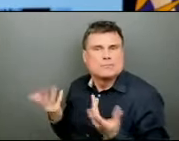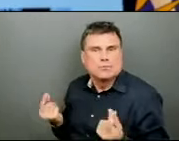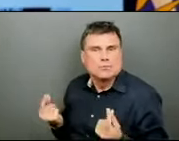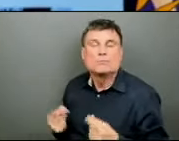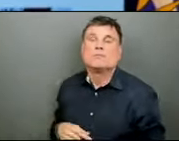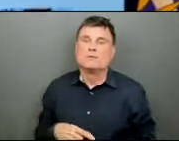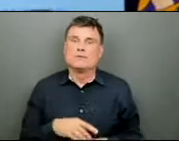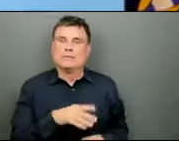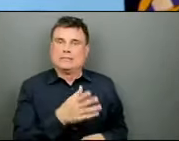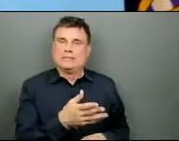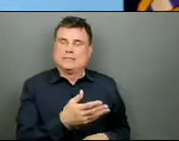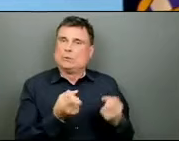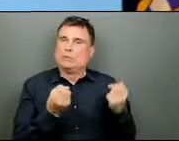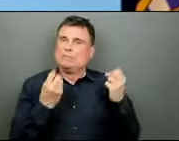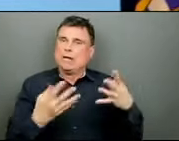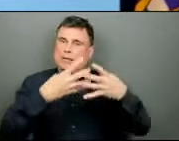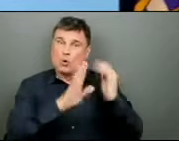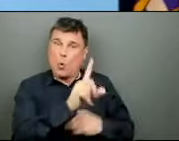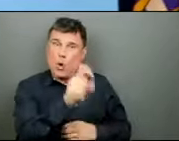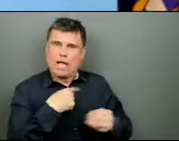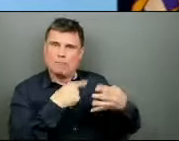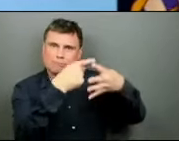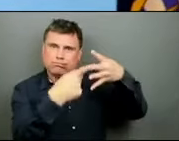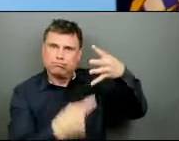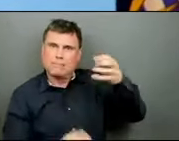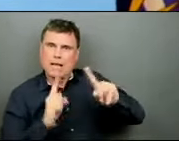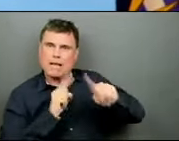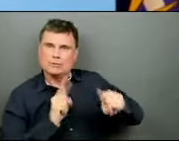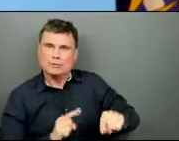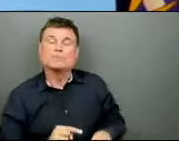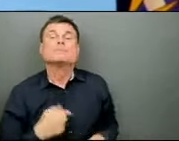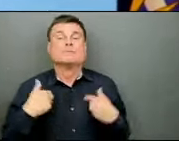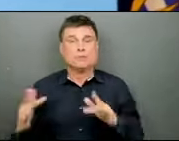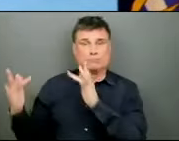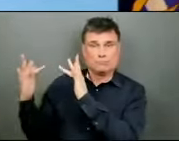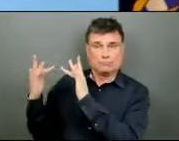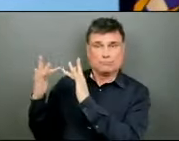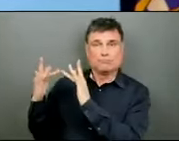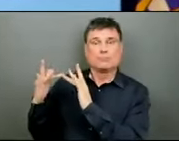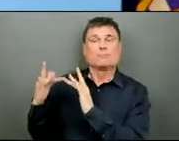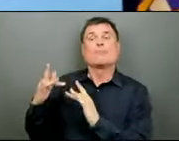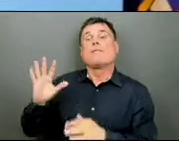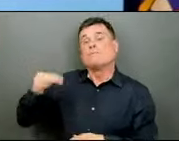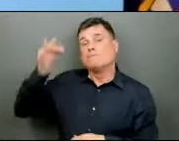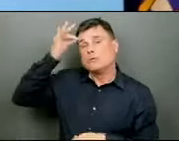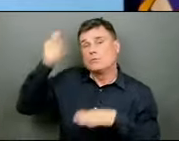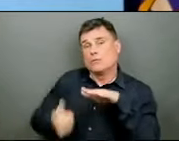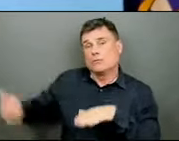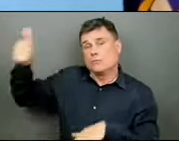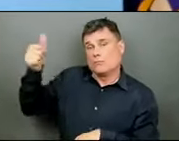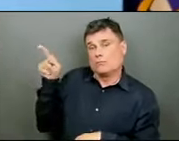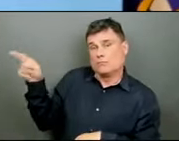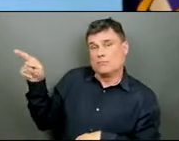you a direct answer. But I have been in touch with Minister Freeland, the federal finance minister, talking about the CERB program,